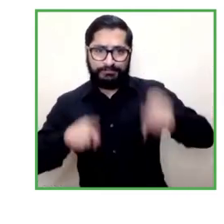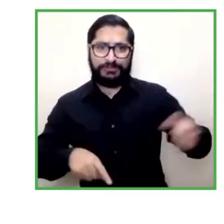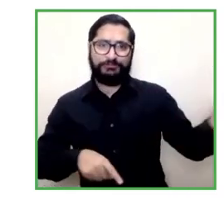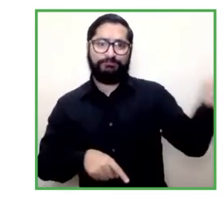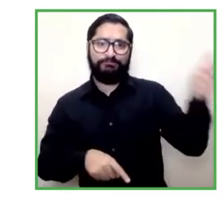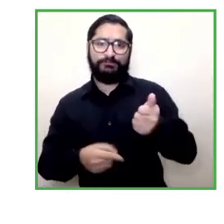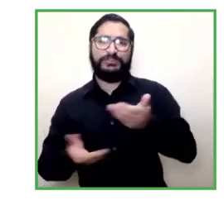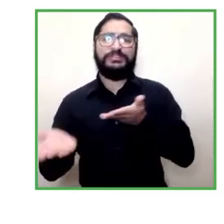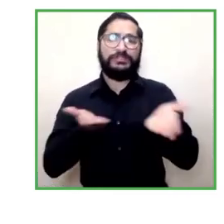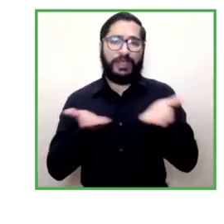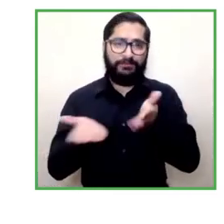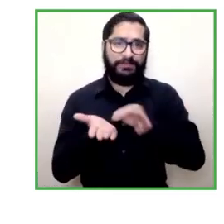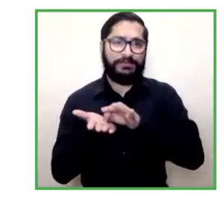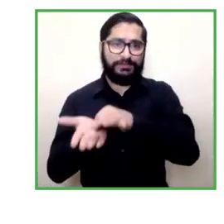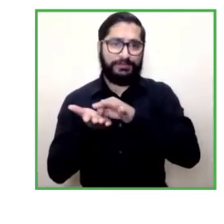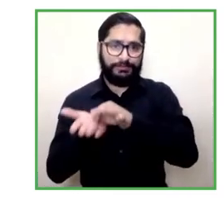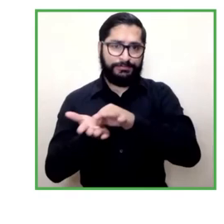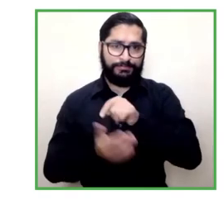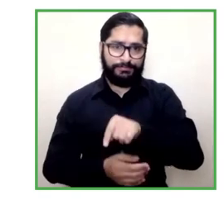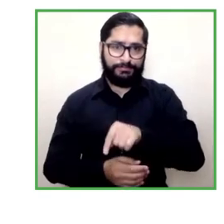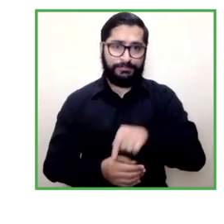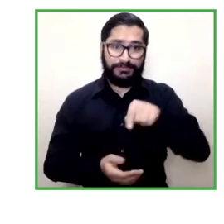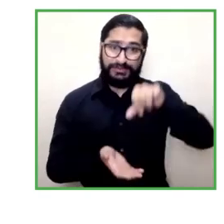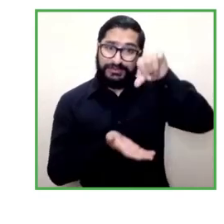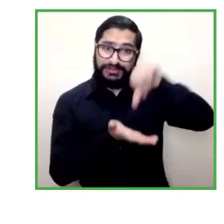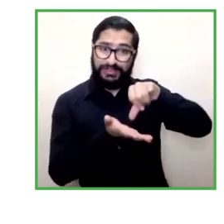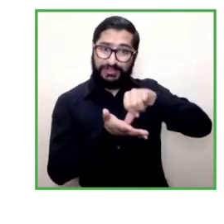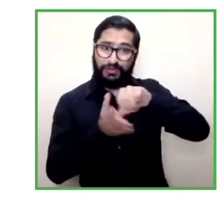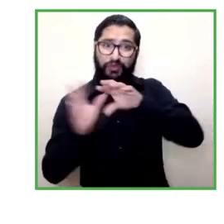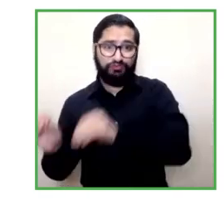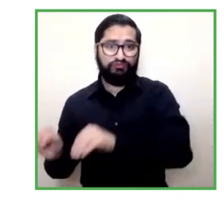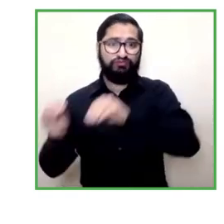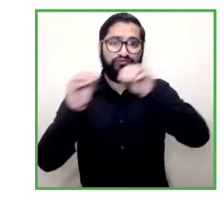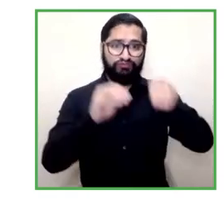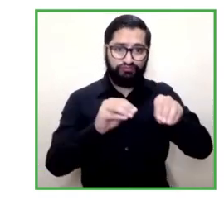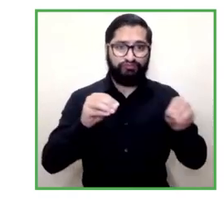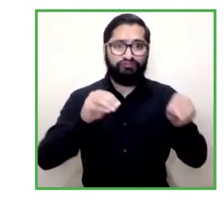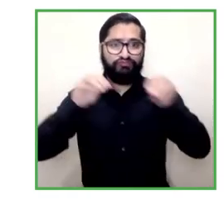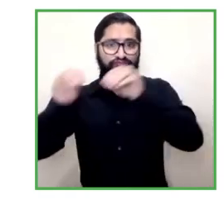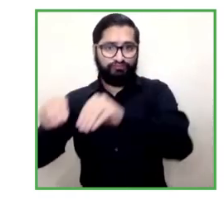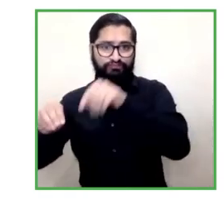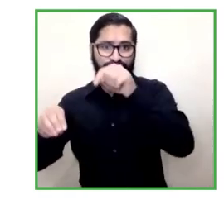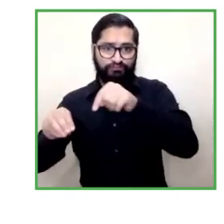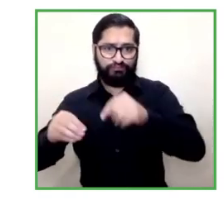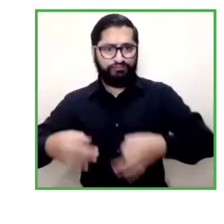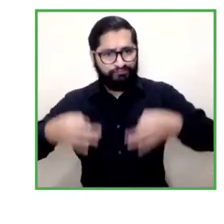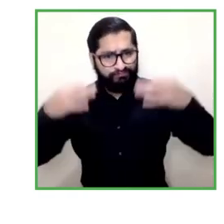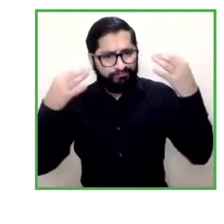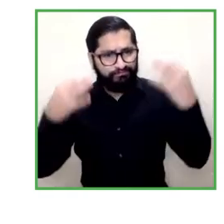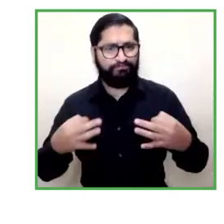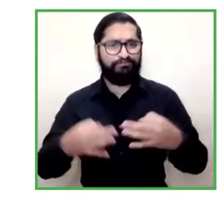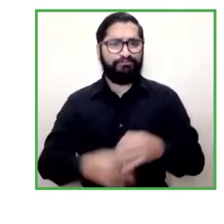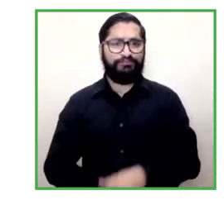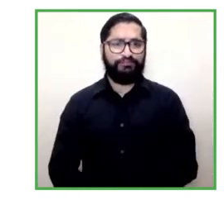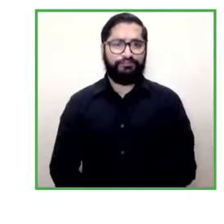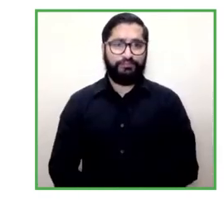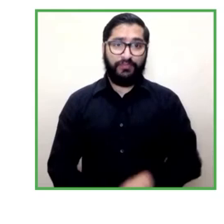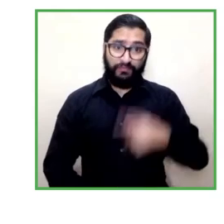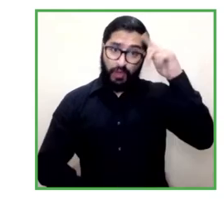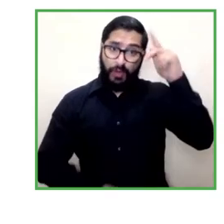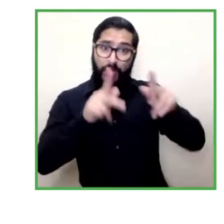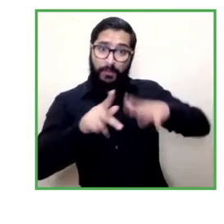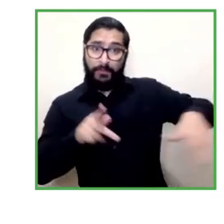why this center comes up to make the reasonable adjustments for deaf people in